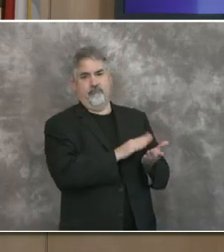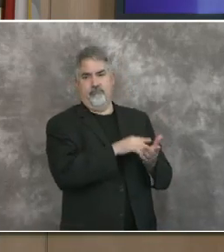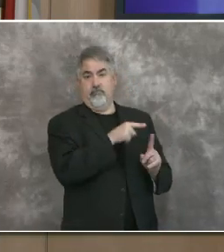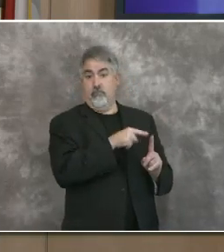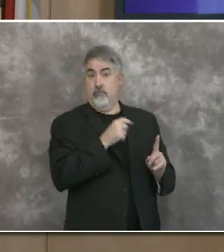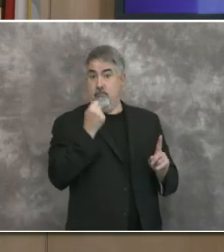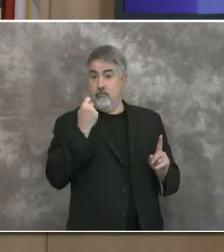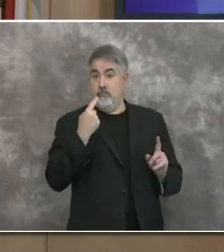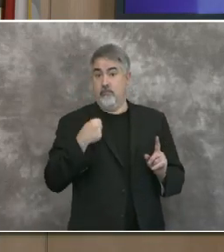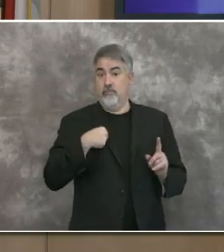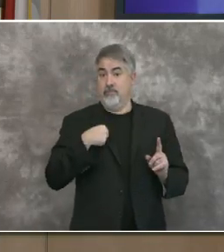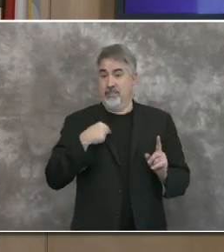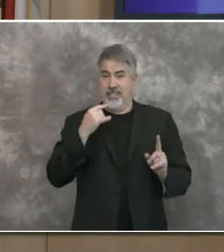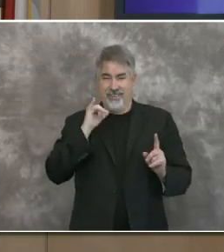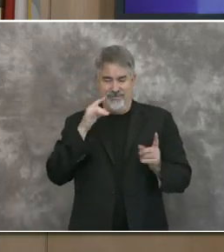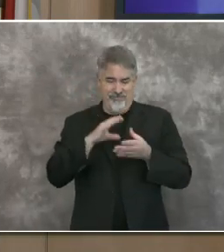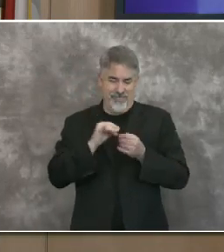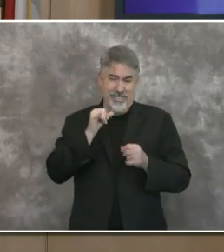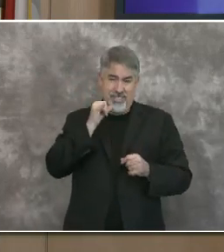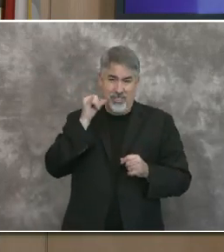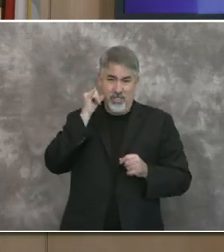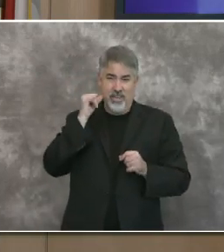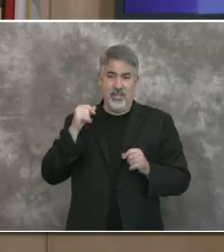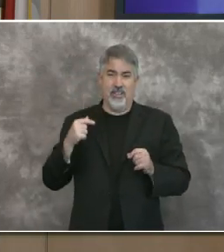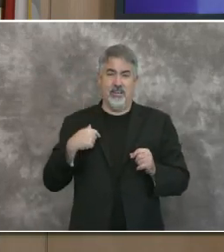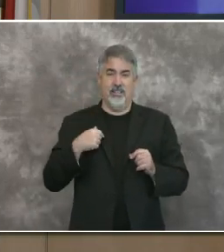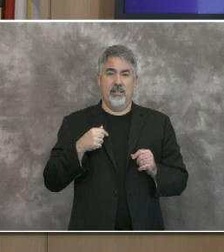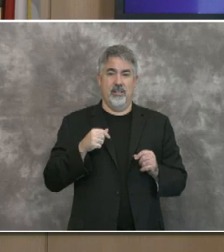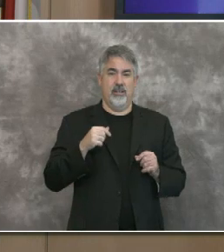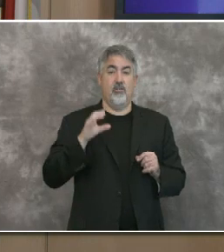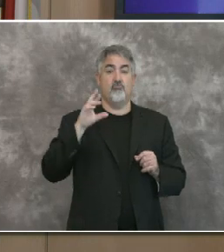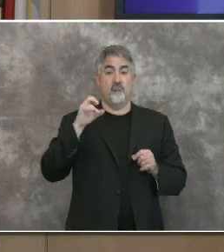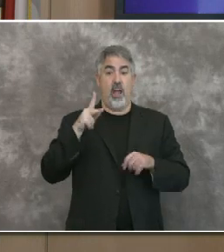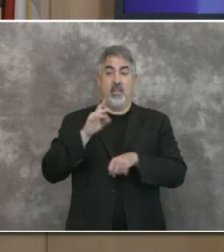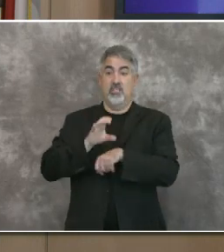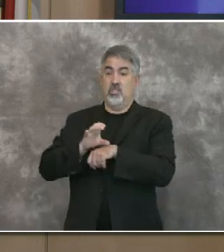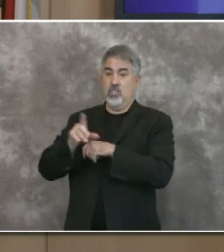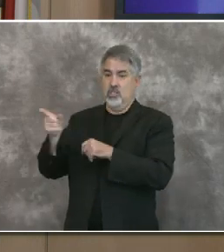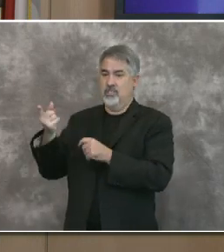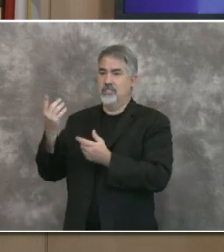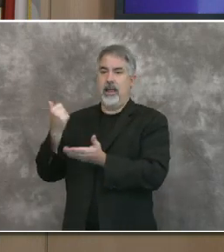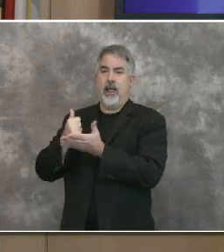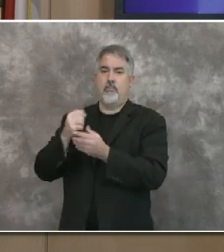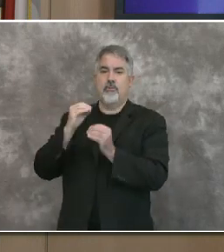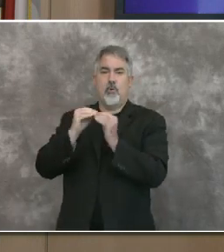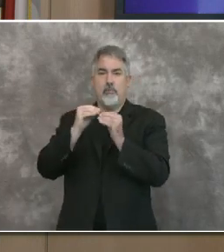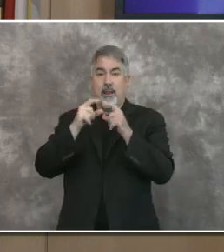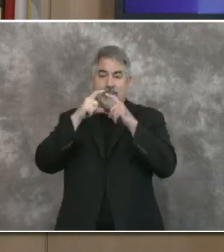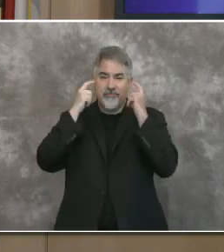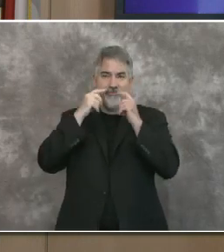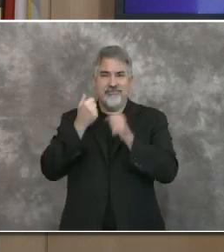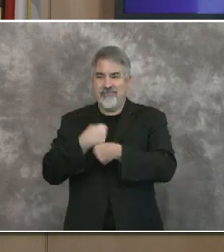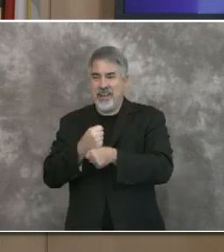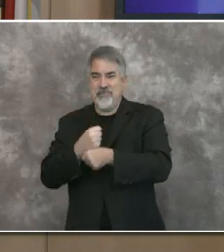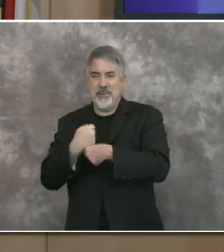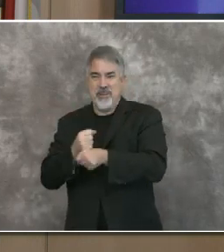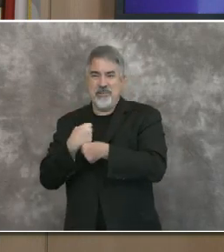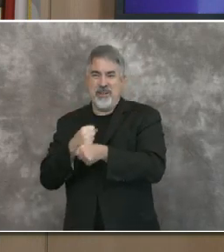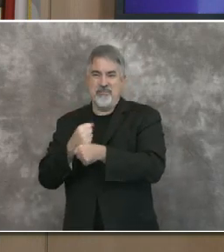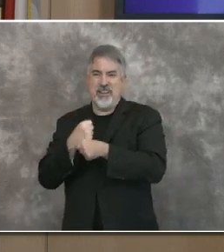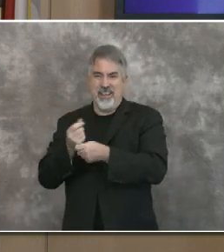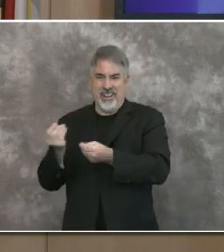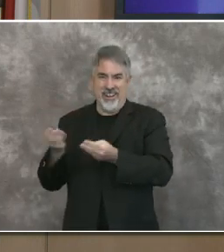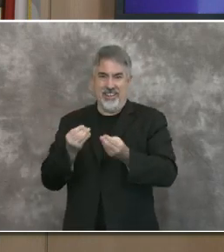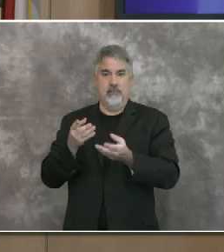Church and its volunteers in repairing damaged masks. Well, today in the San Diego Union, there was an article talking about the